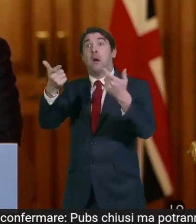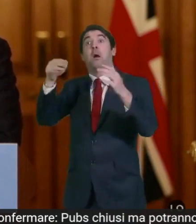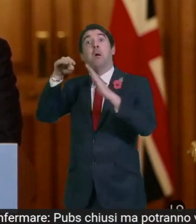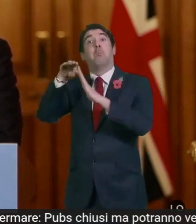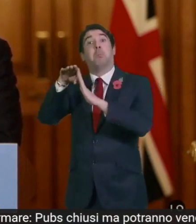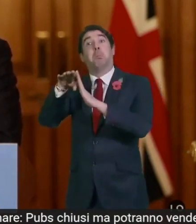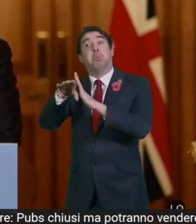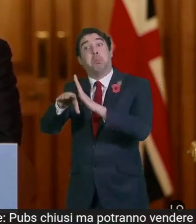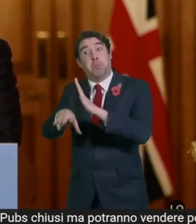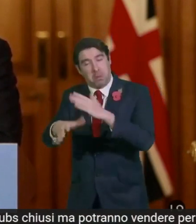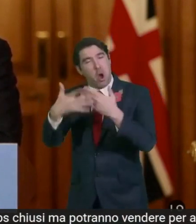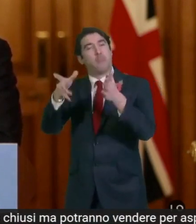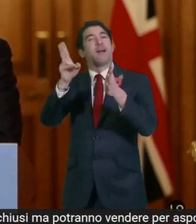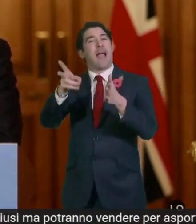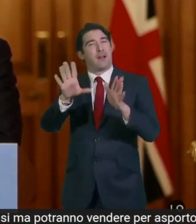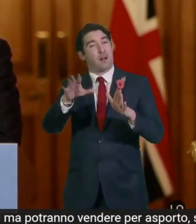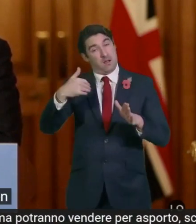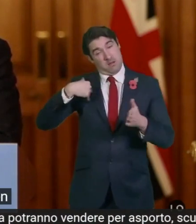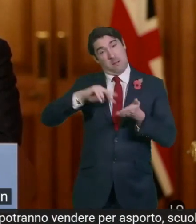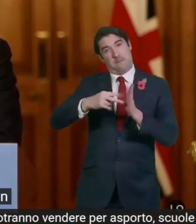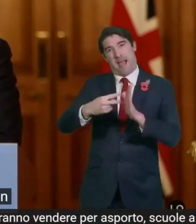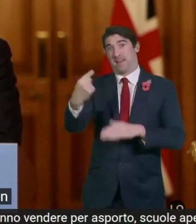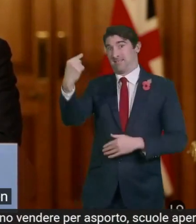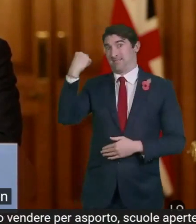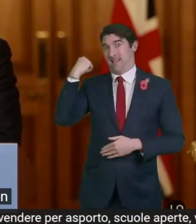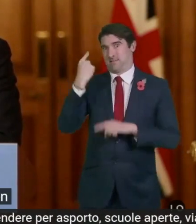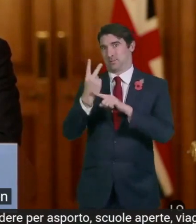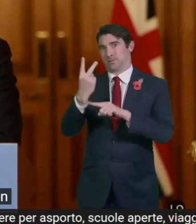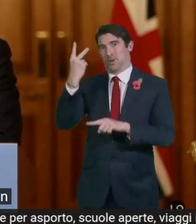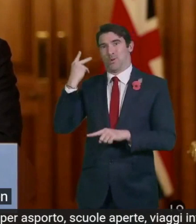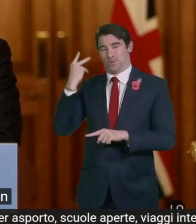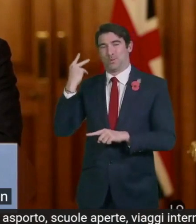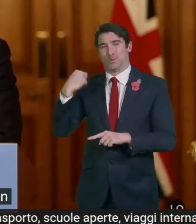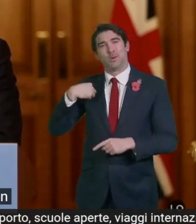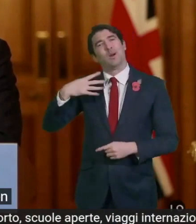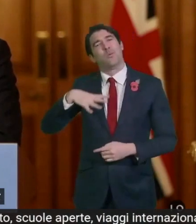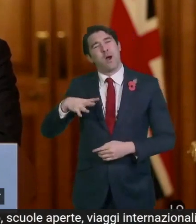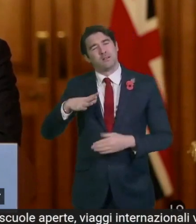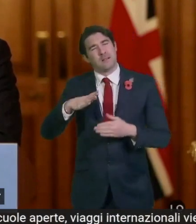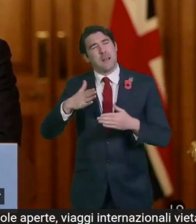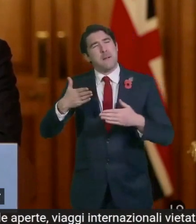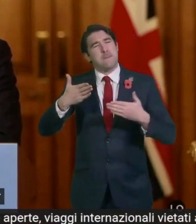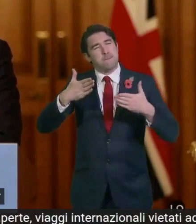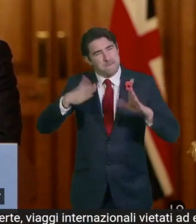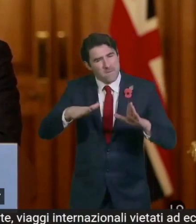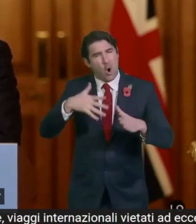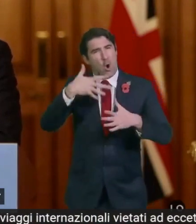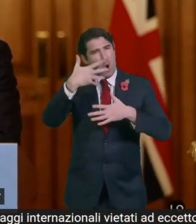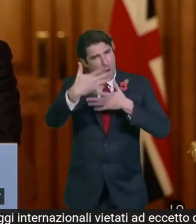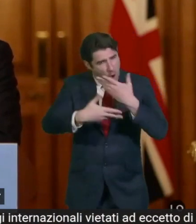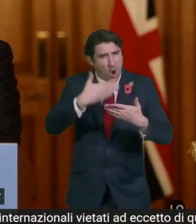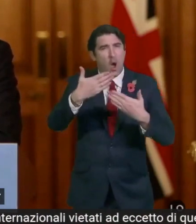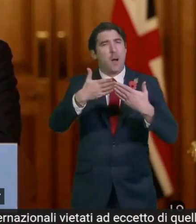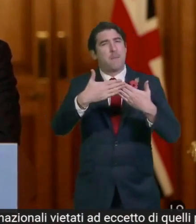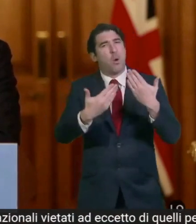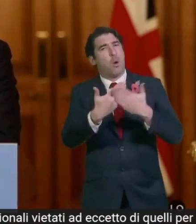the millions of people who've been putting up with these restrictions in their areas for so long. I want